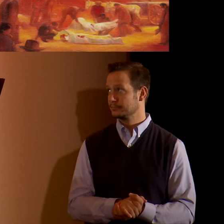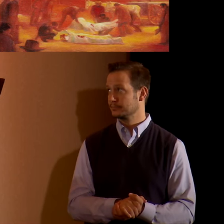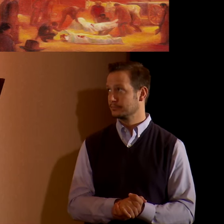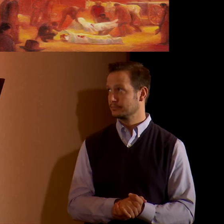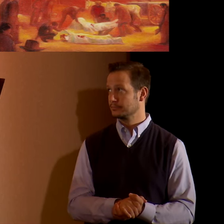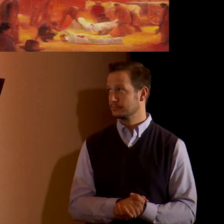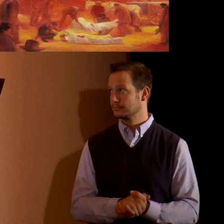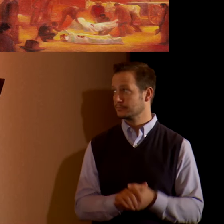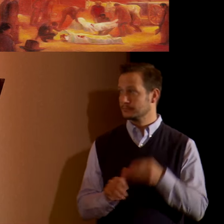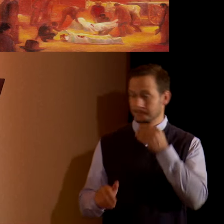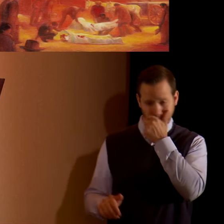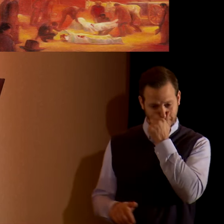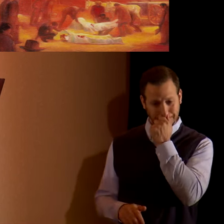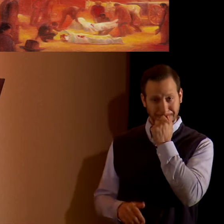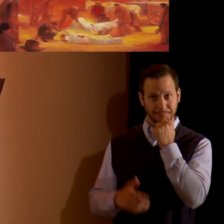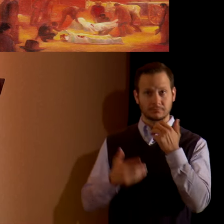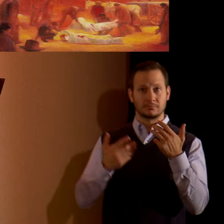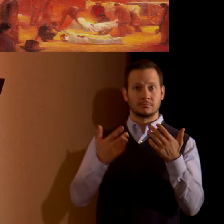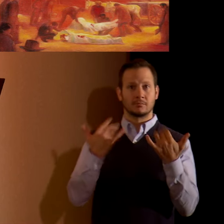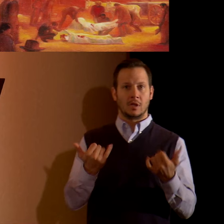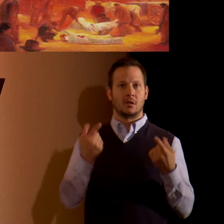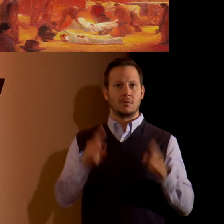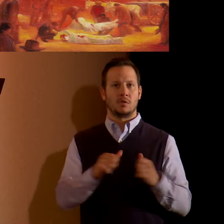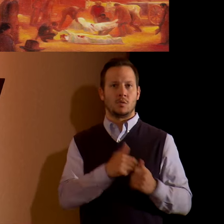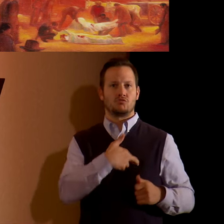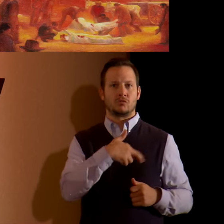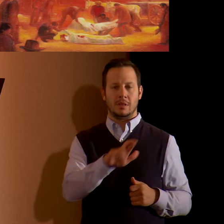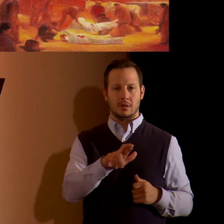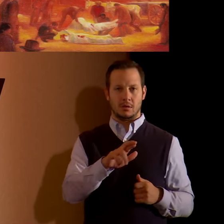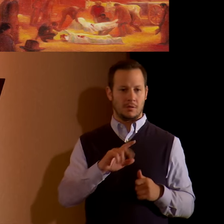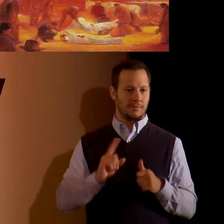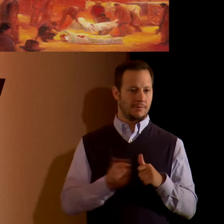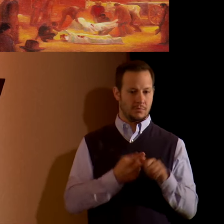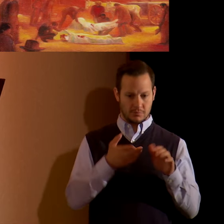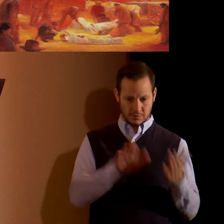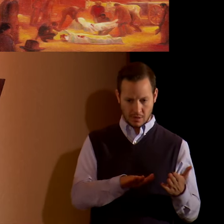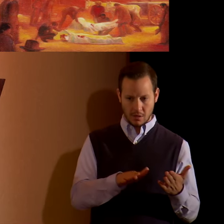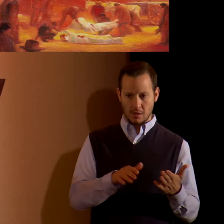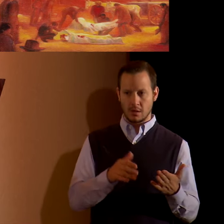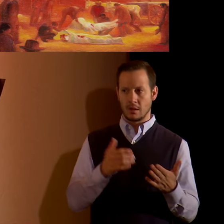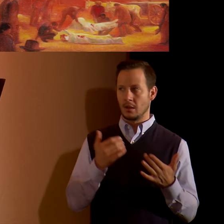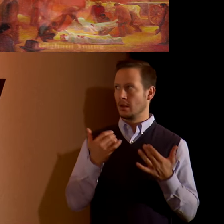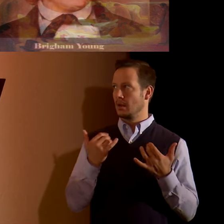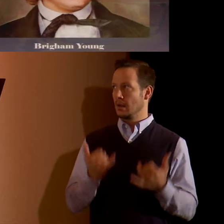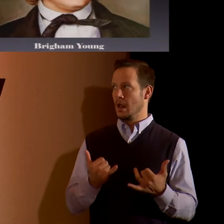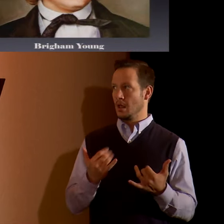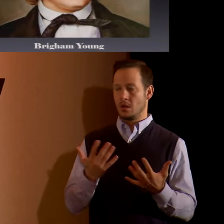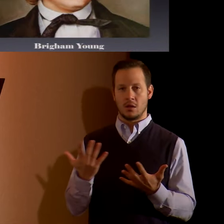thrusting the foundling religion into its first crisis of succession.